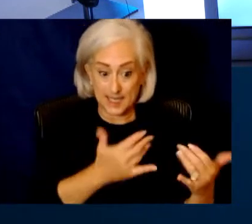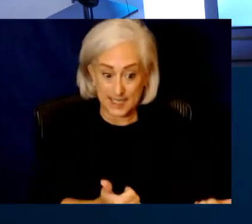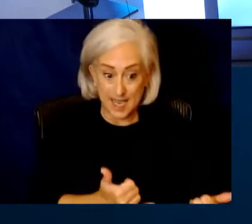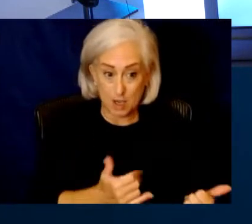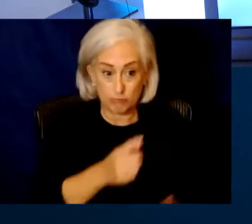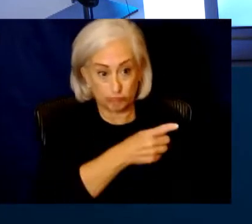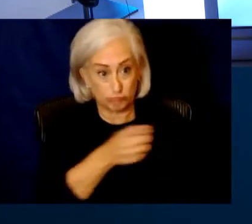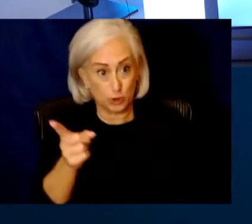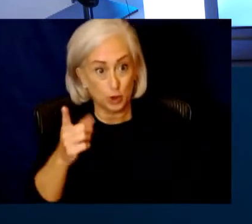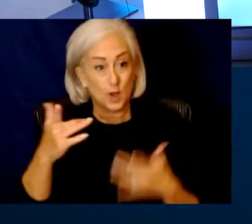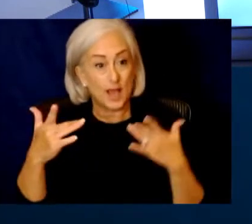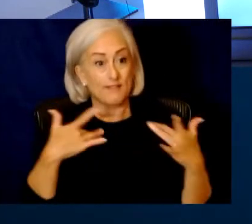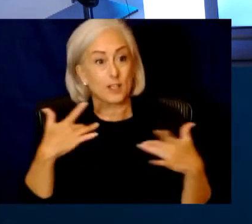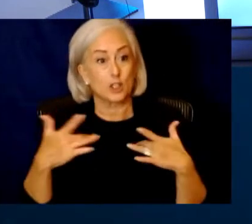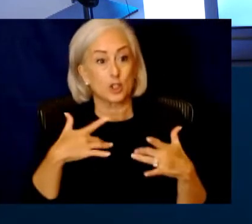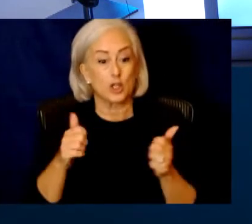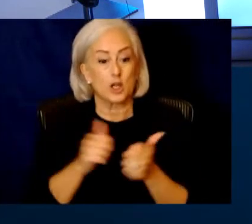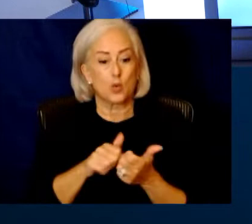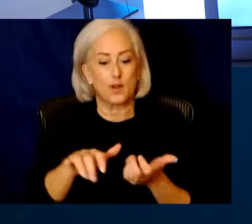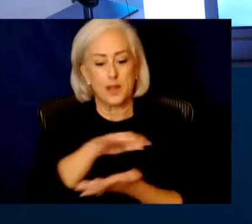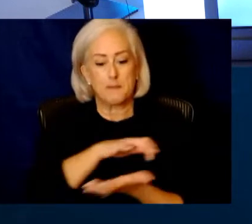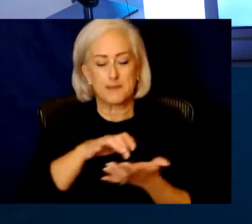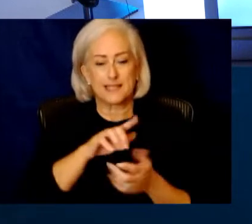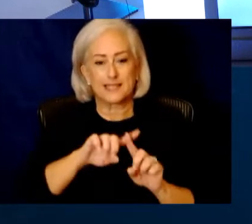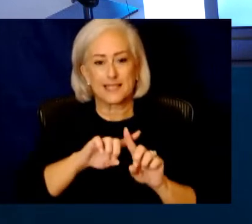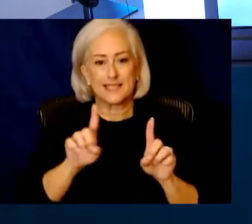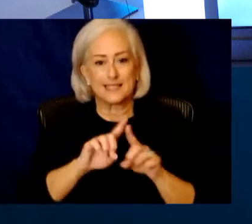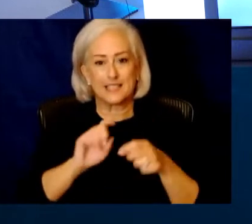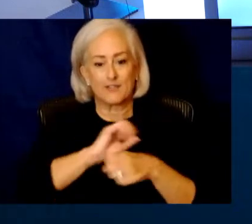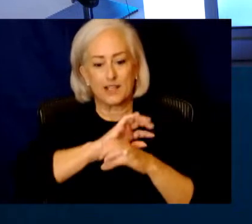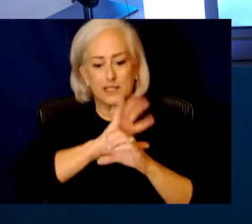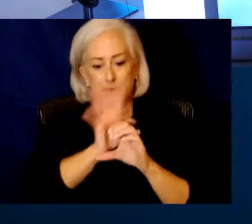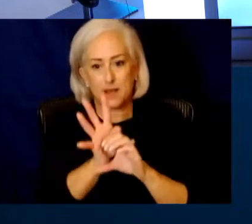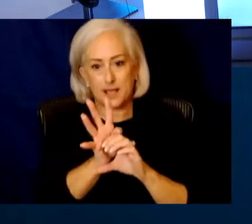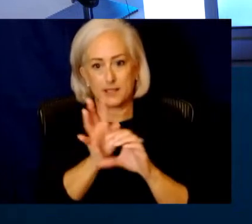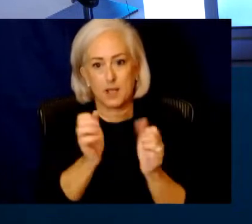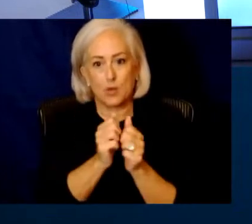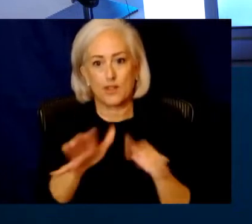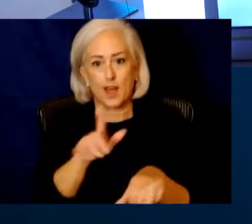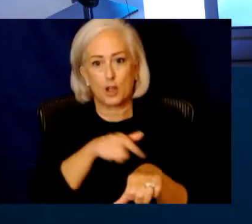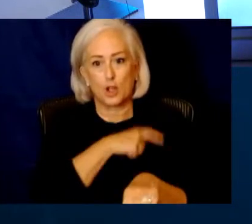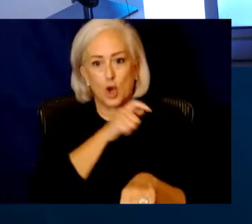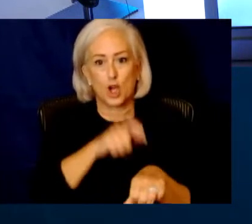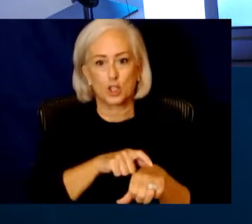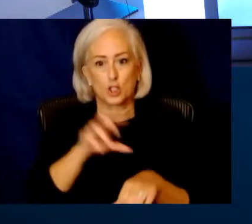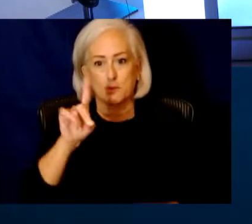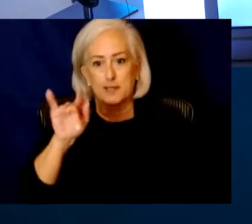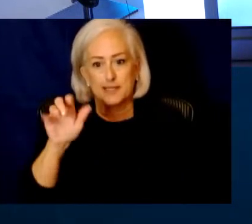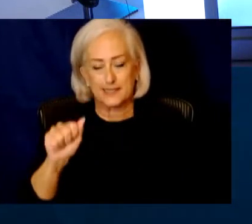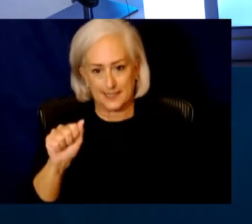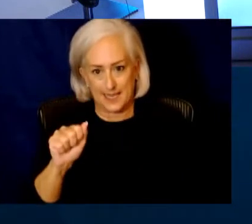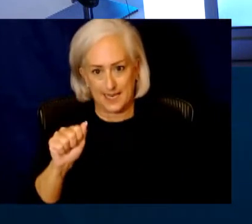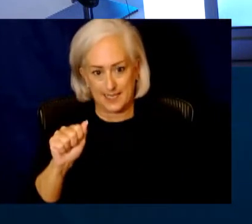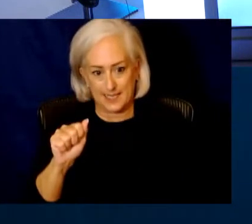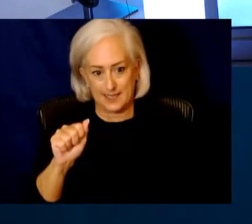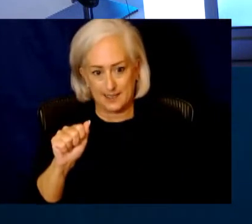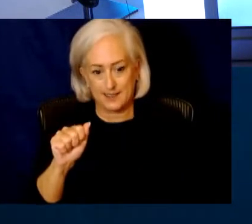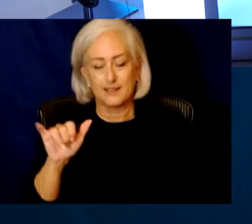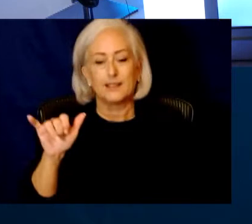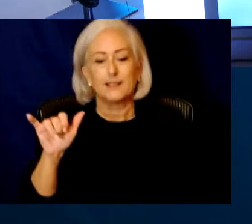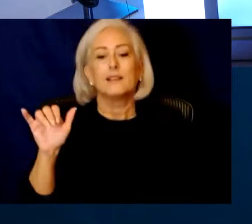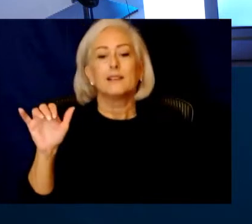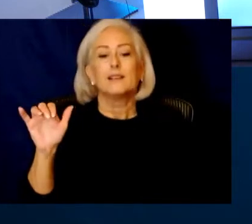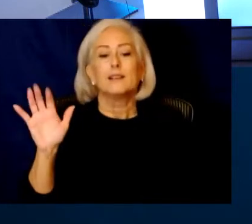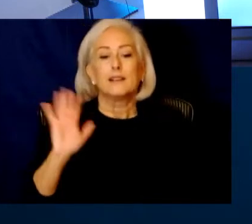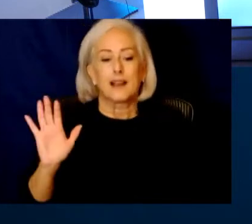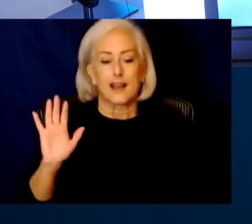with the mixing of spikes without longer-term data, as was expressed by a couple of members